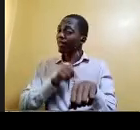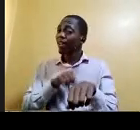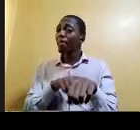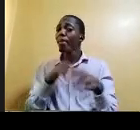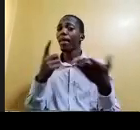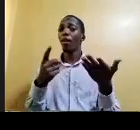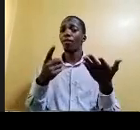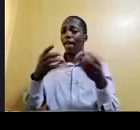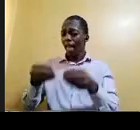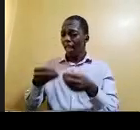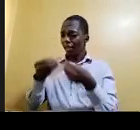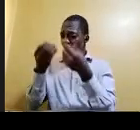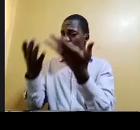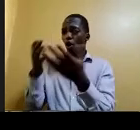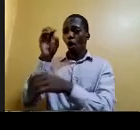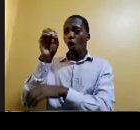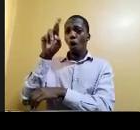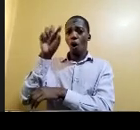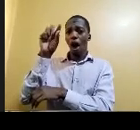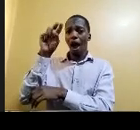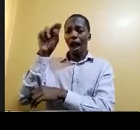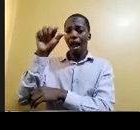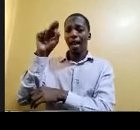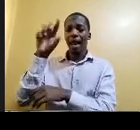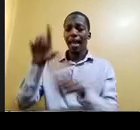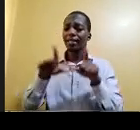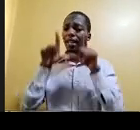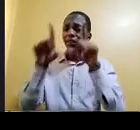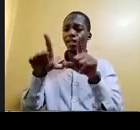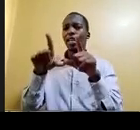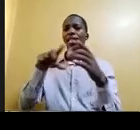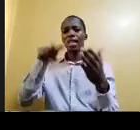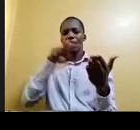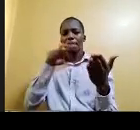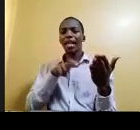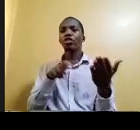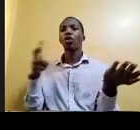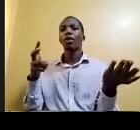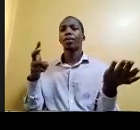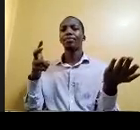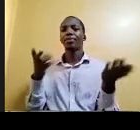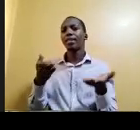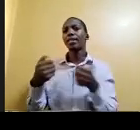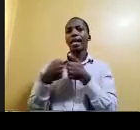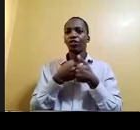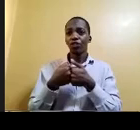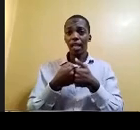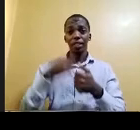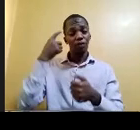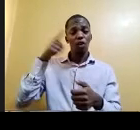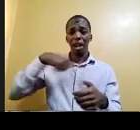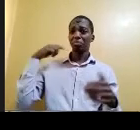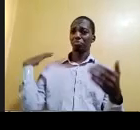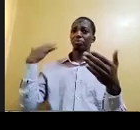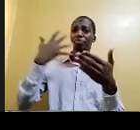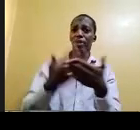of the certificate of organic inspection, which has been a challenge for all of us over the last couple of years,